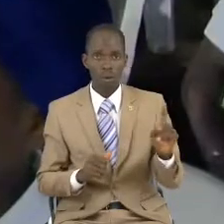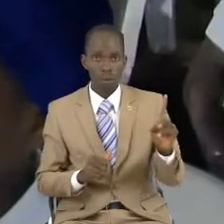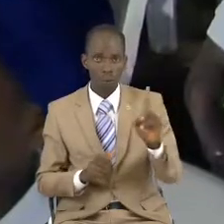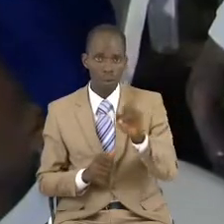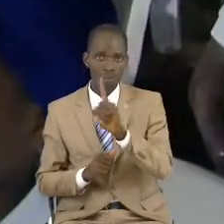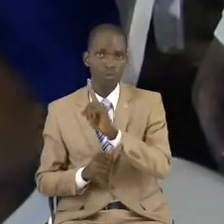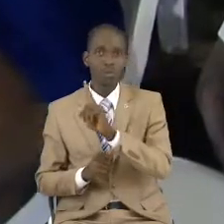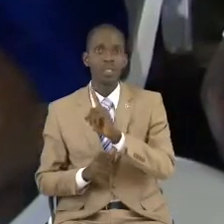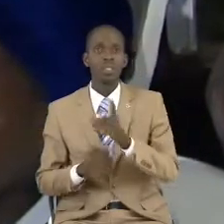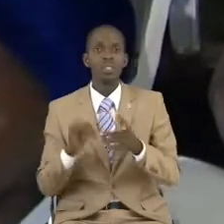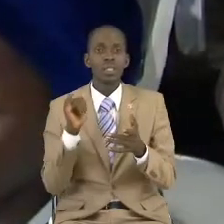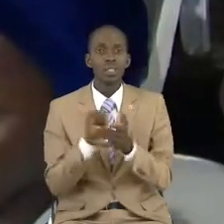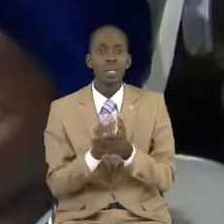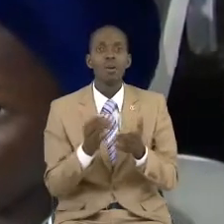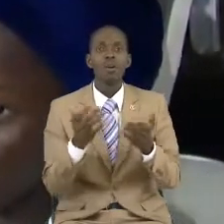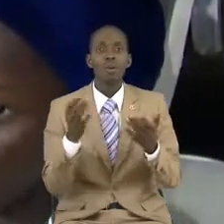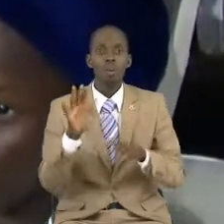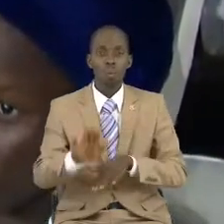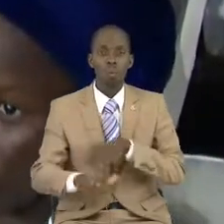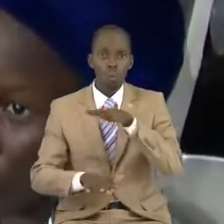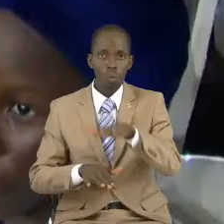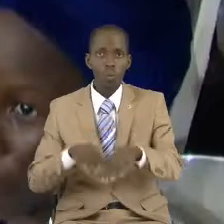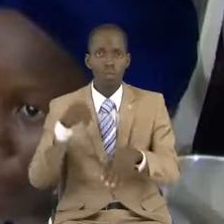that walks in darkness